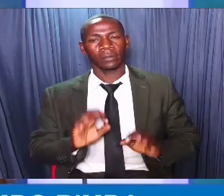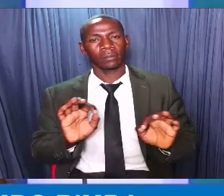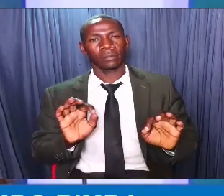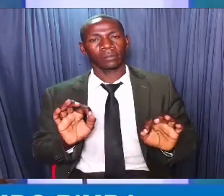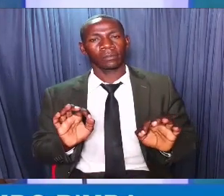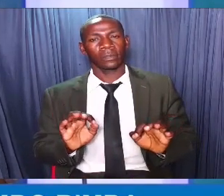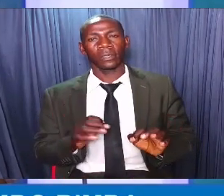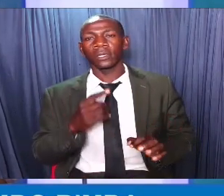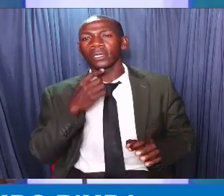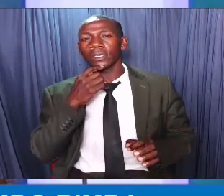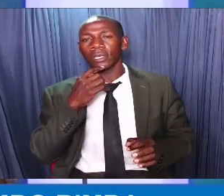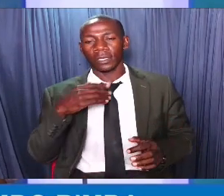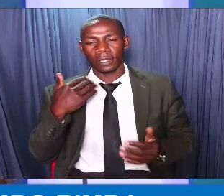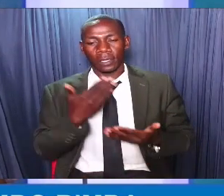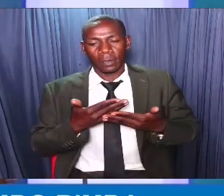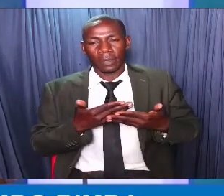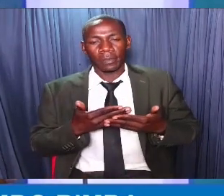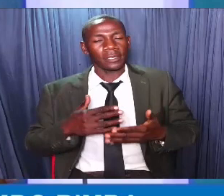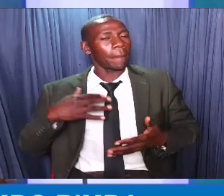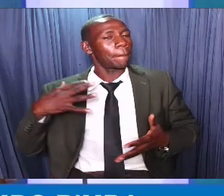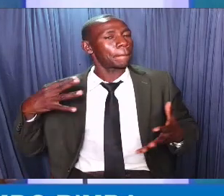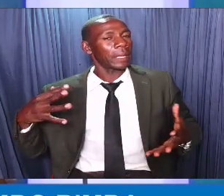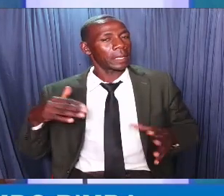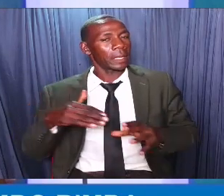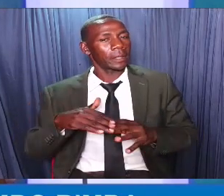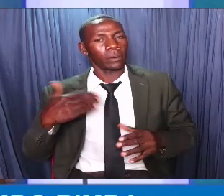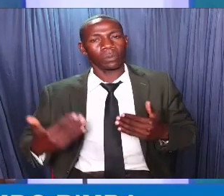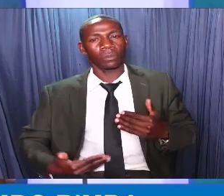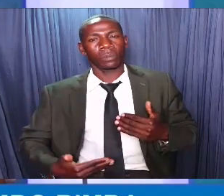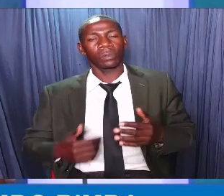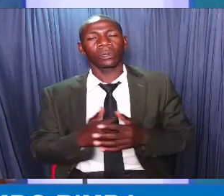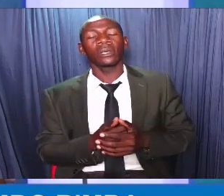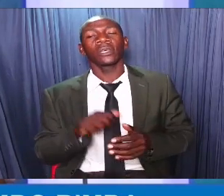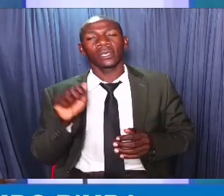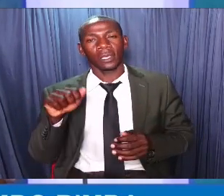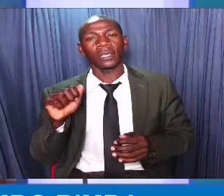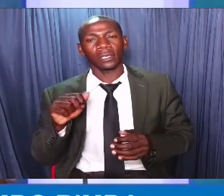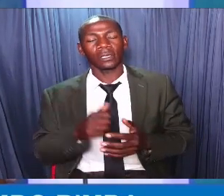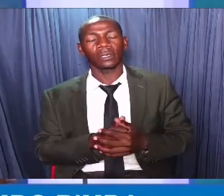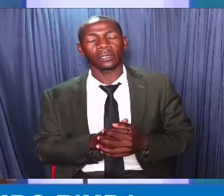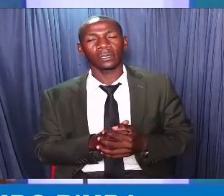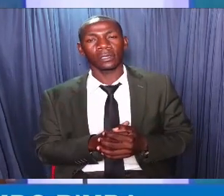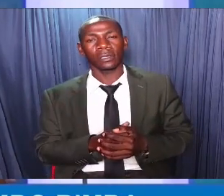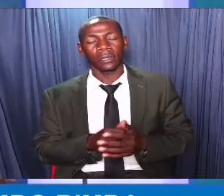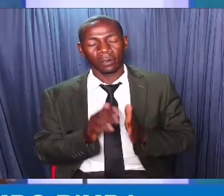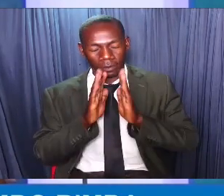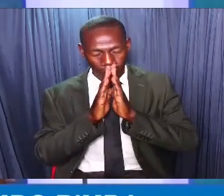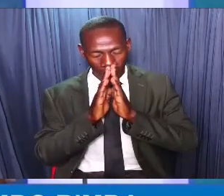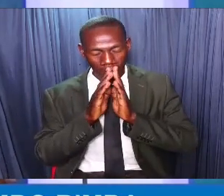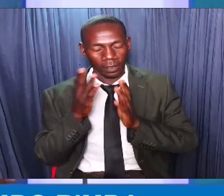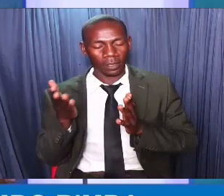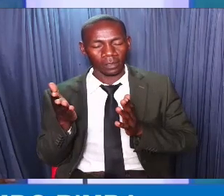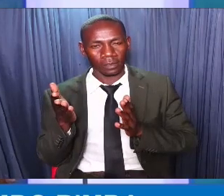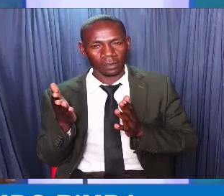Maana wanasema ni mkubwa mno. Because they say the child is so big in the womb. Oh, okay. Haya tukaomba. Now we